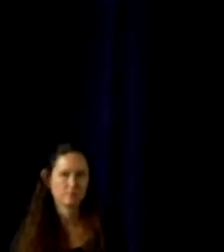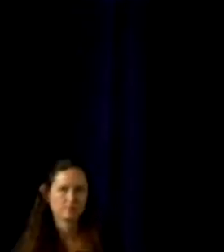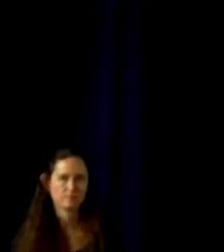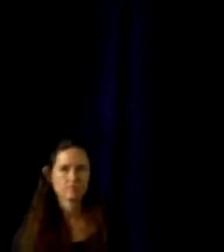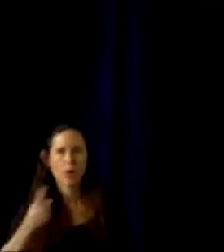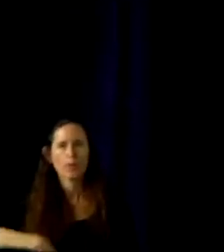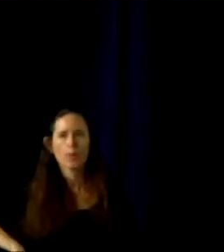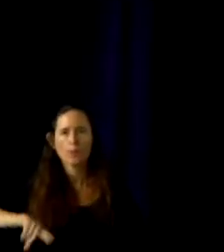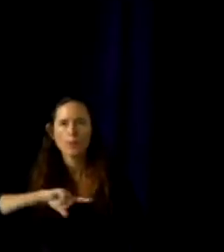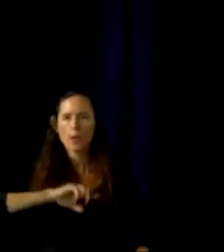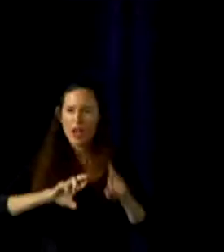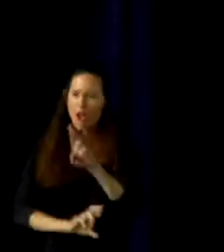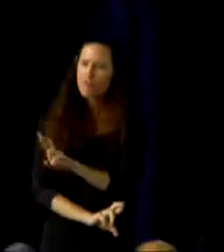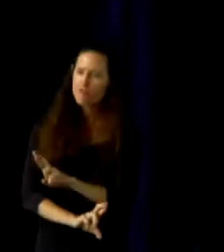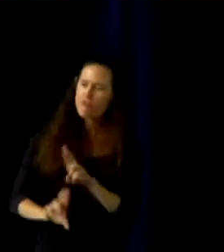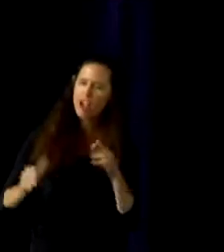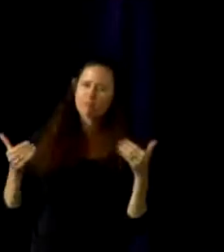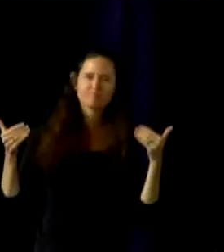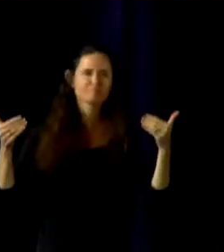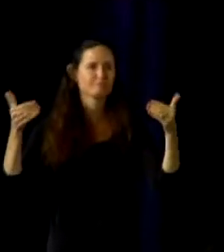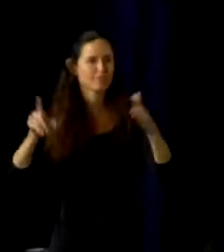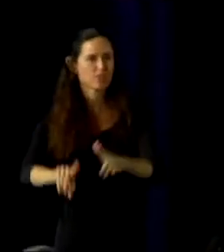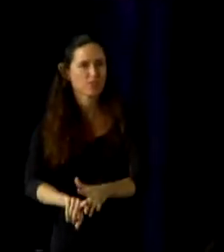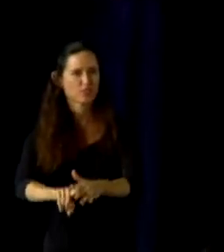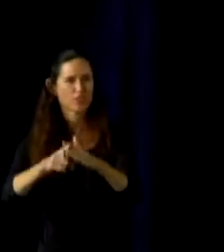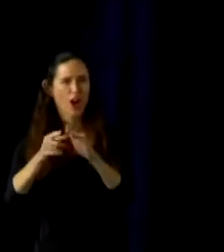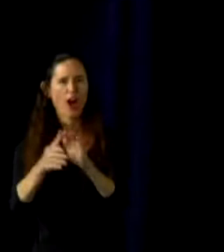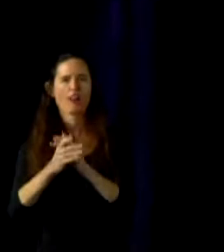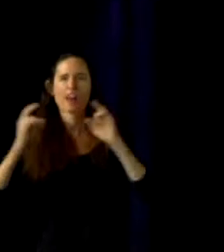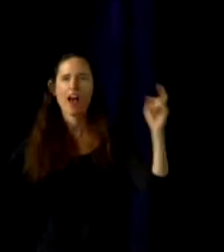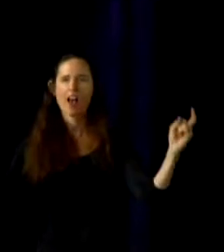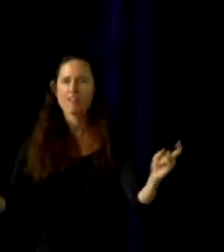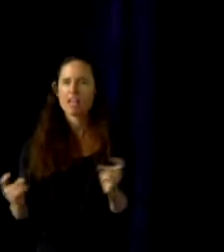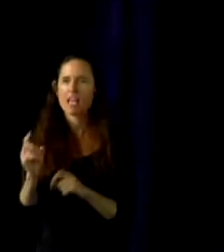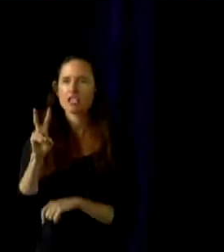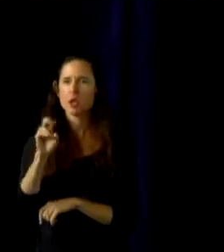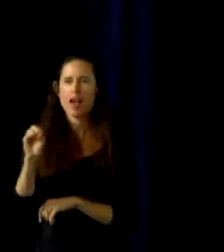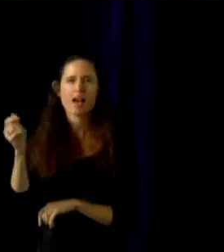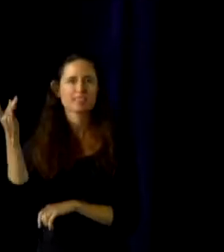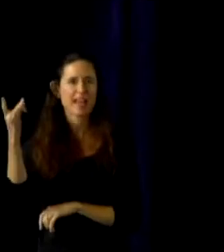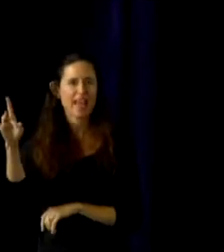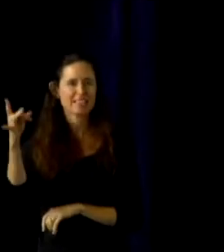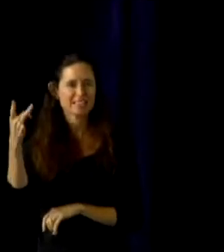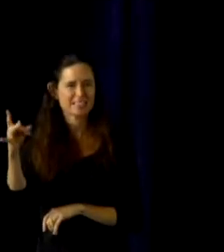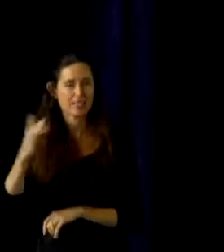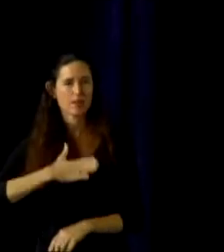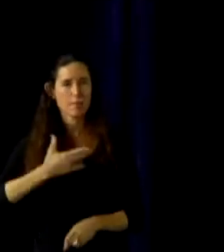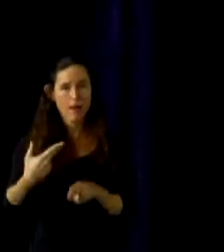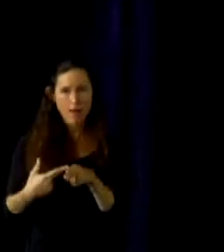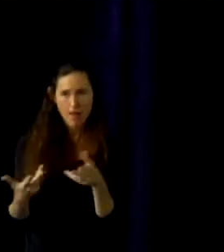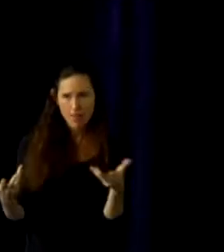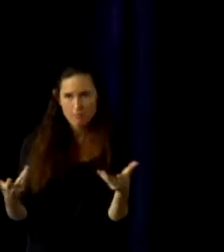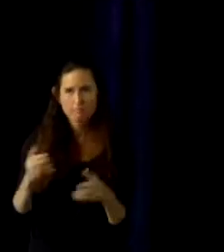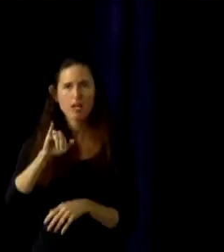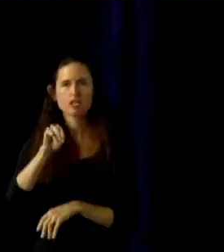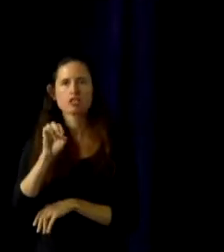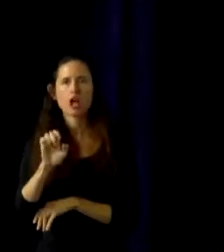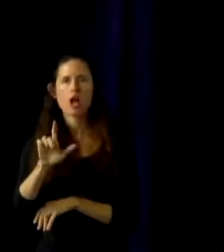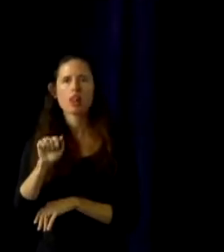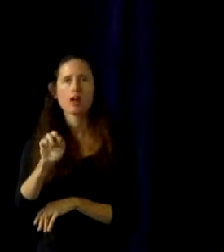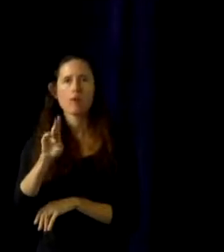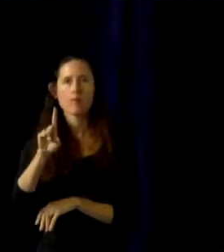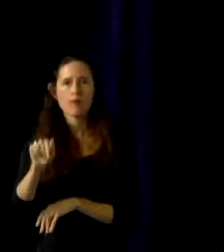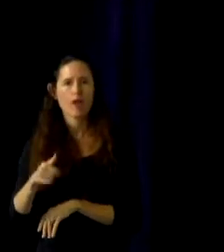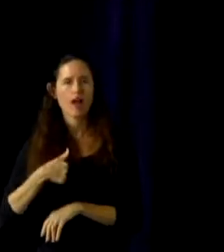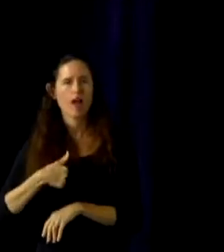We are ready to start Convocation 2018. My name is Joe LaBarbera. I am a professor